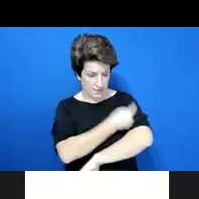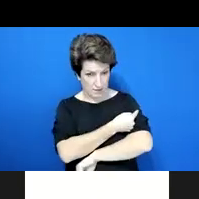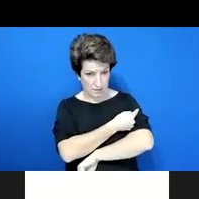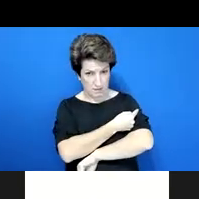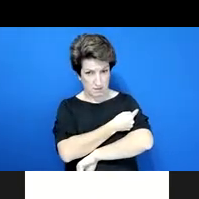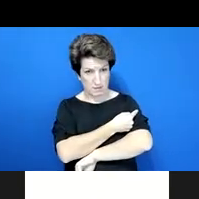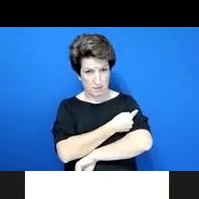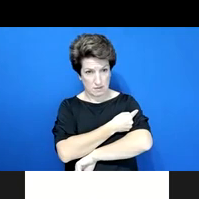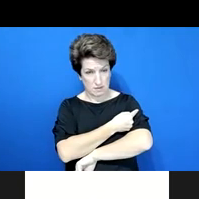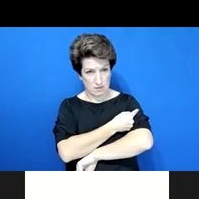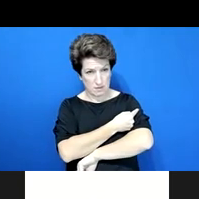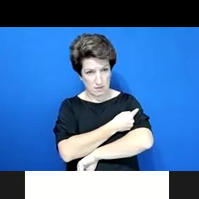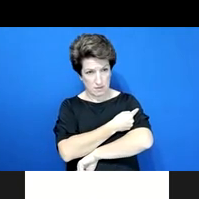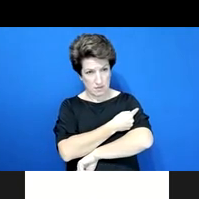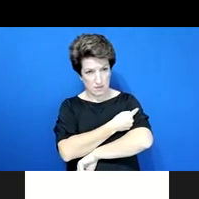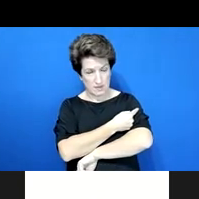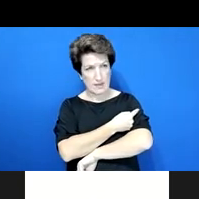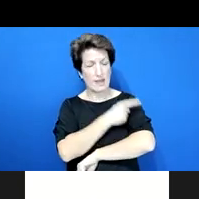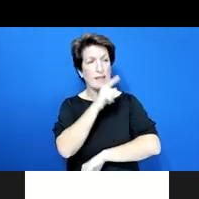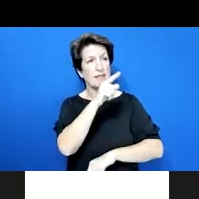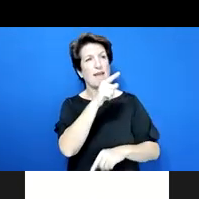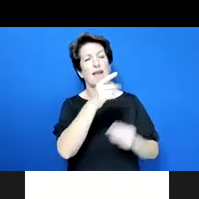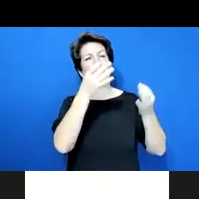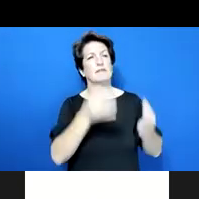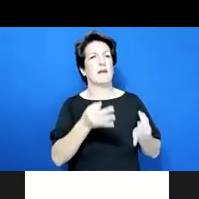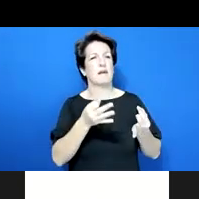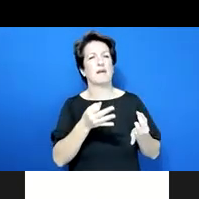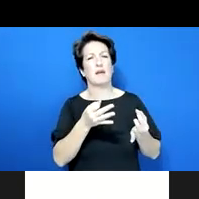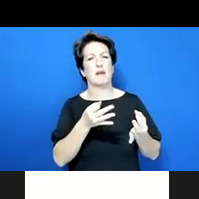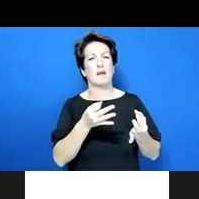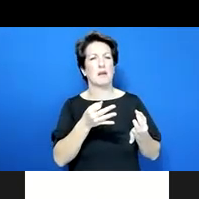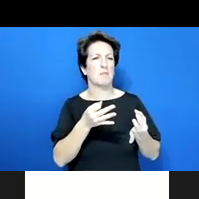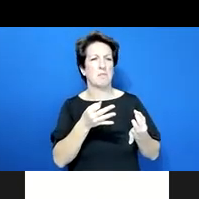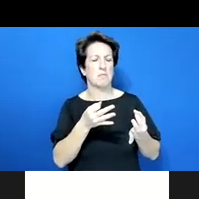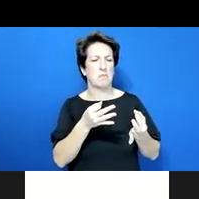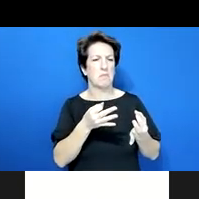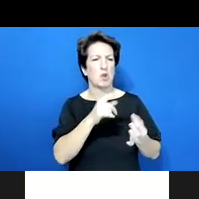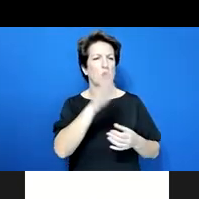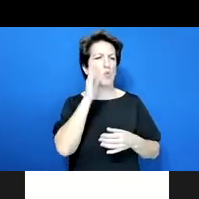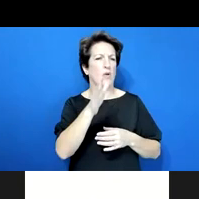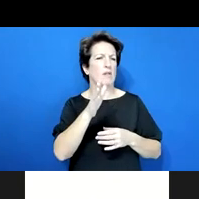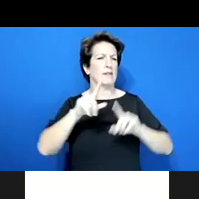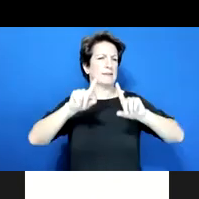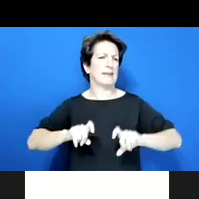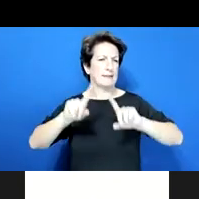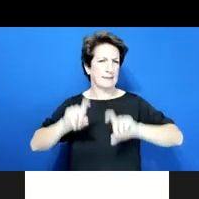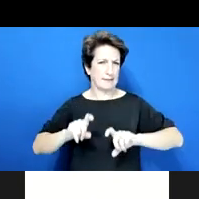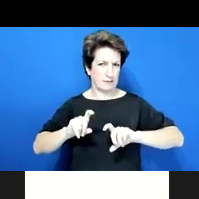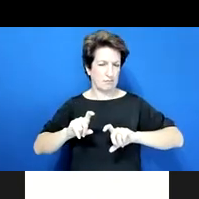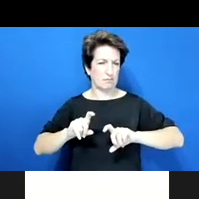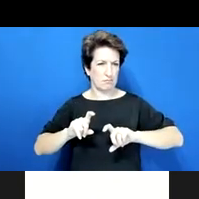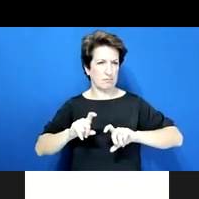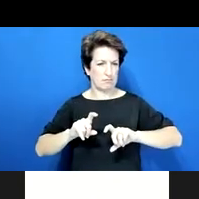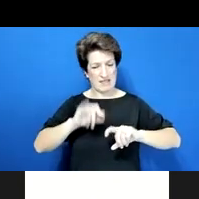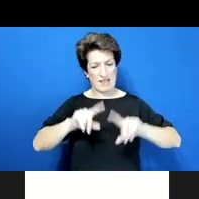are instead taking tests at their own expense so that they can demonstrate to, let's say, an